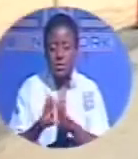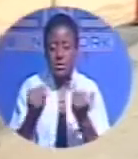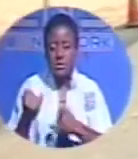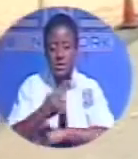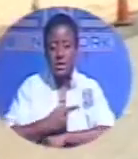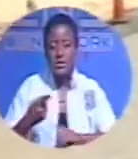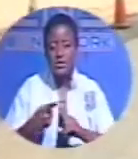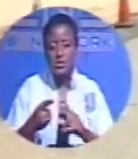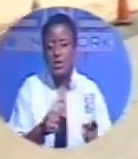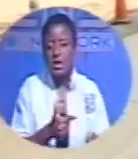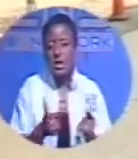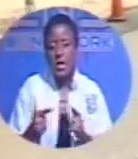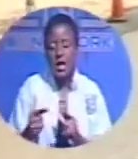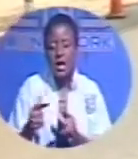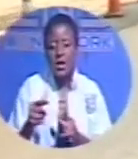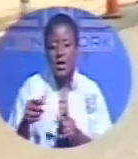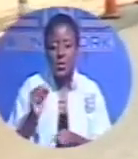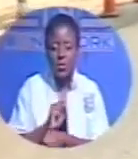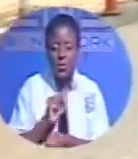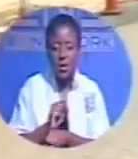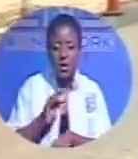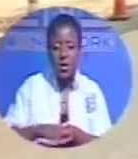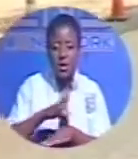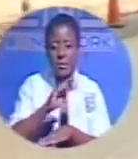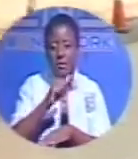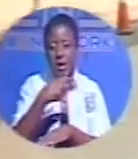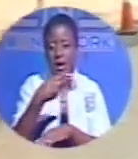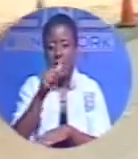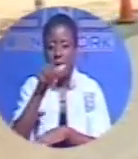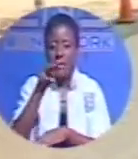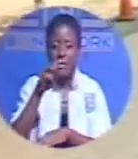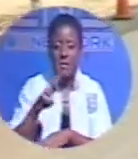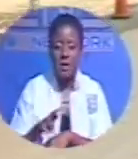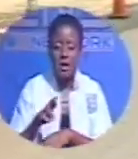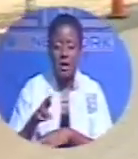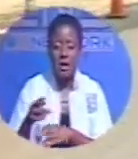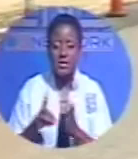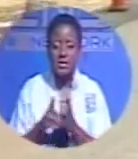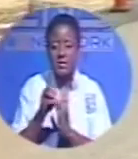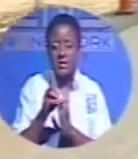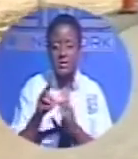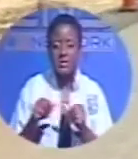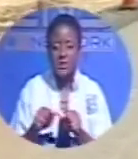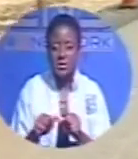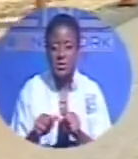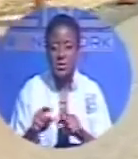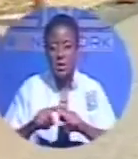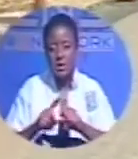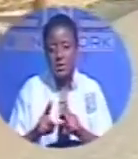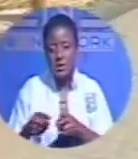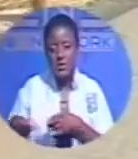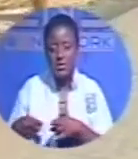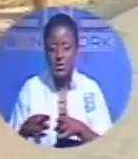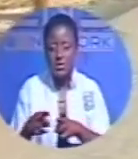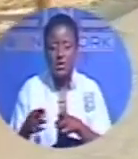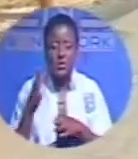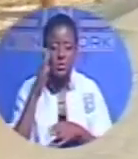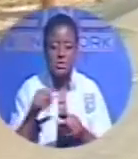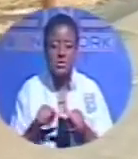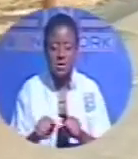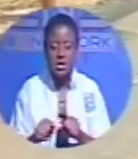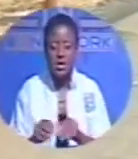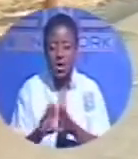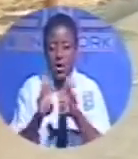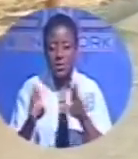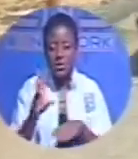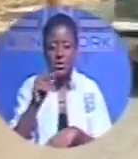Bahamar development to proceed. However, ZNS News has learned that the corridor will remain open, at least for the time being.